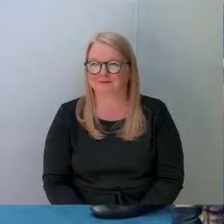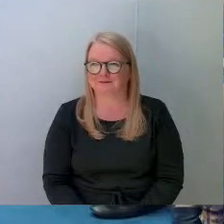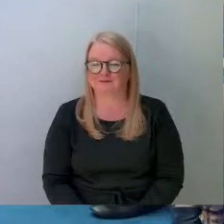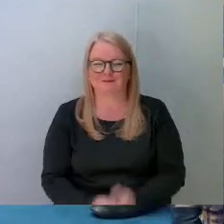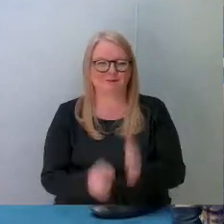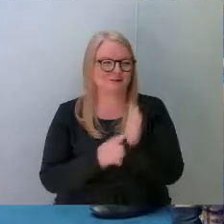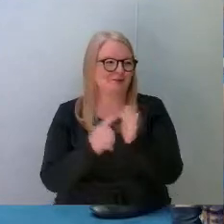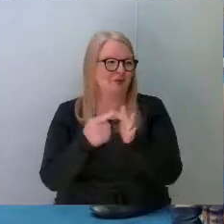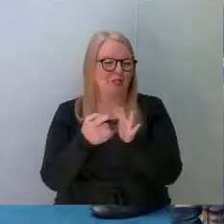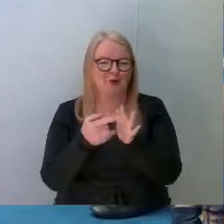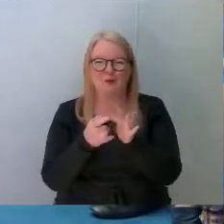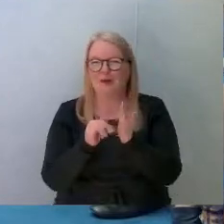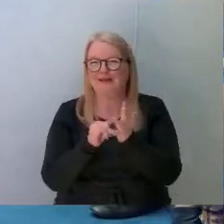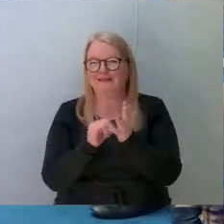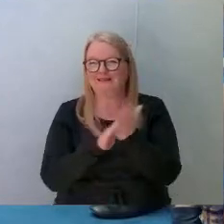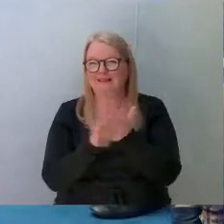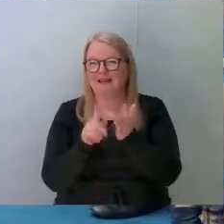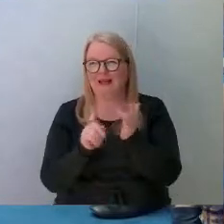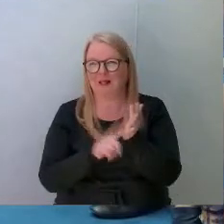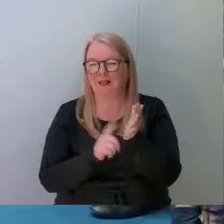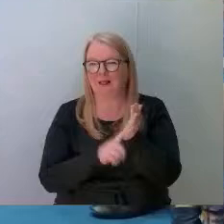Lewis Hill.